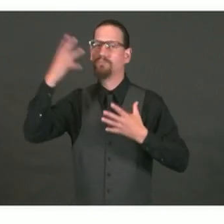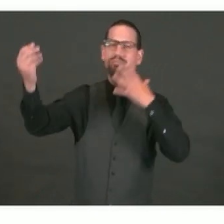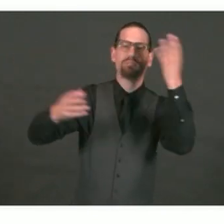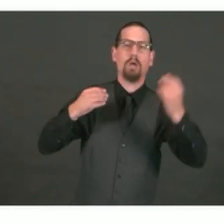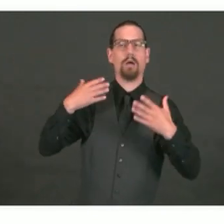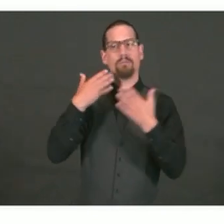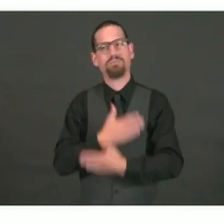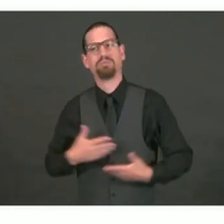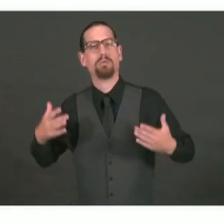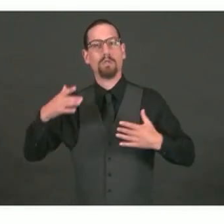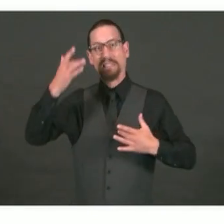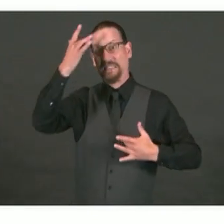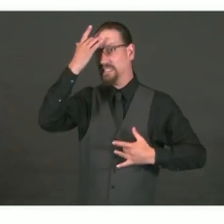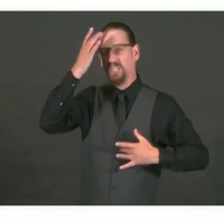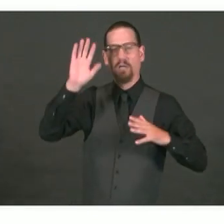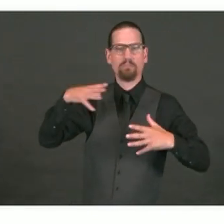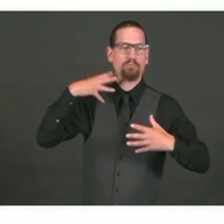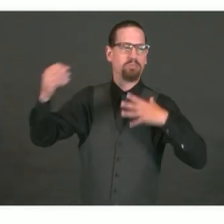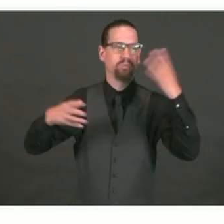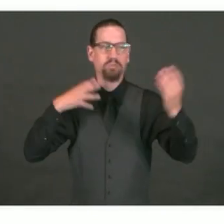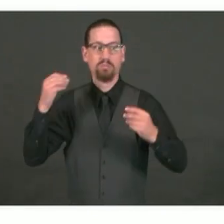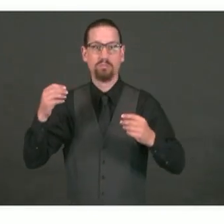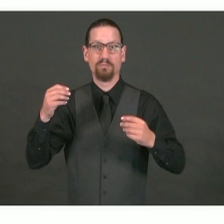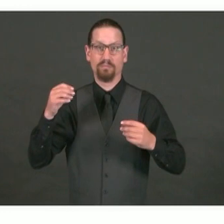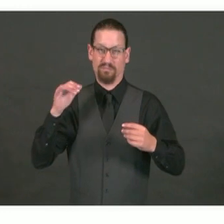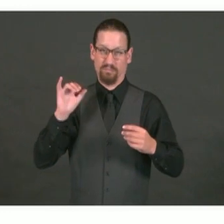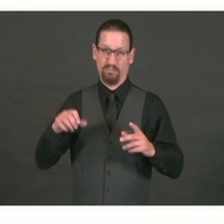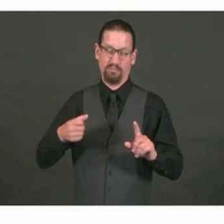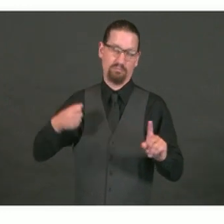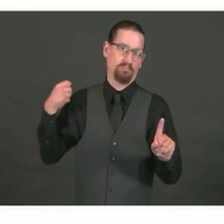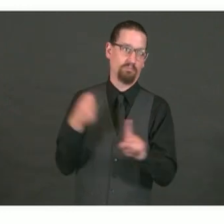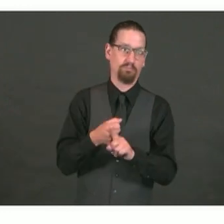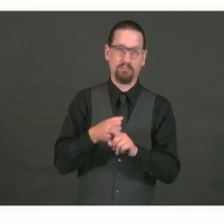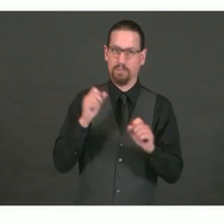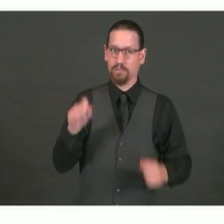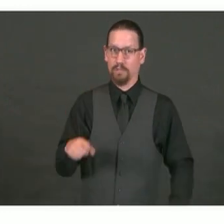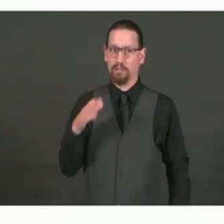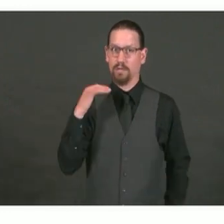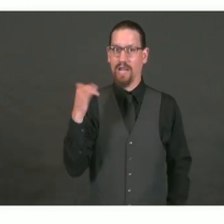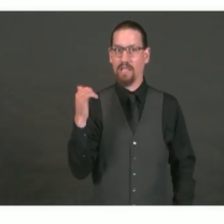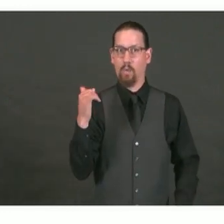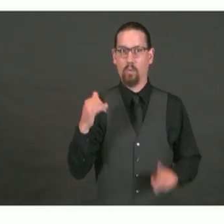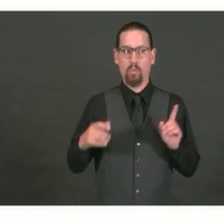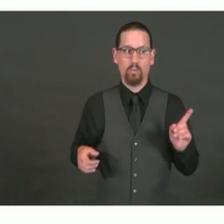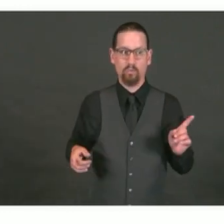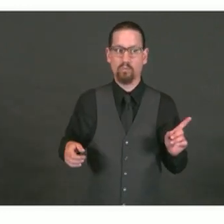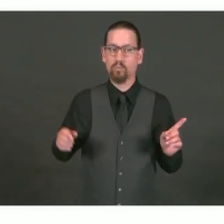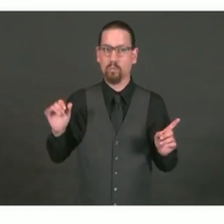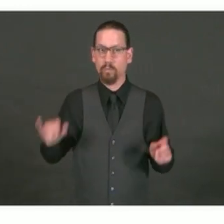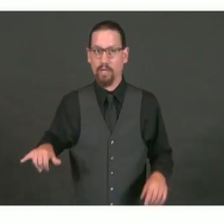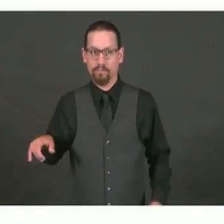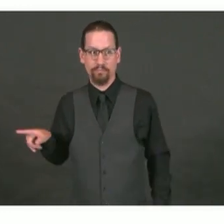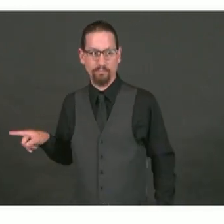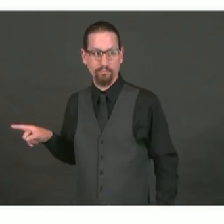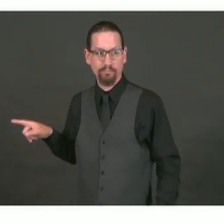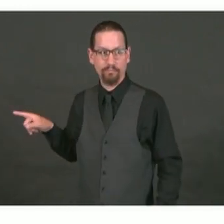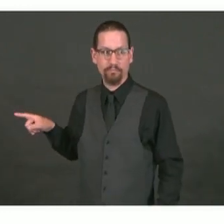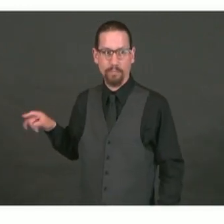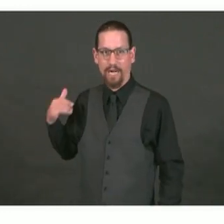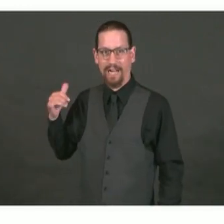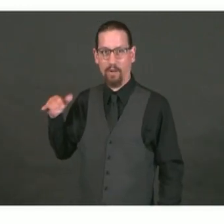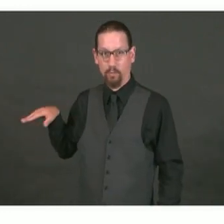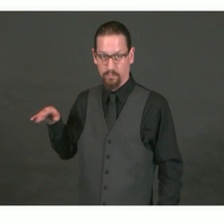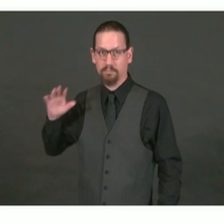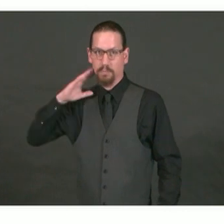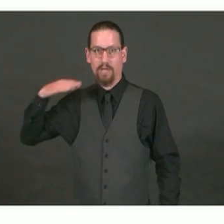of spread will increase. We could start to look very much like many other states. And we think, we've done